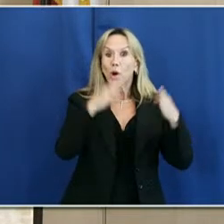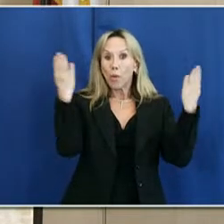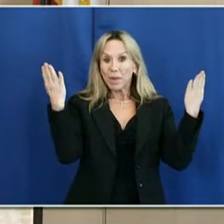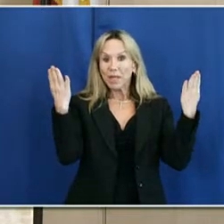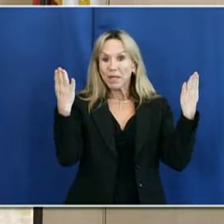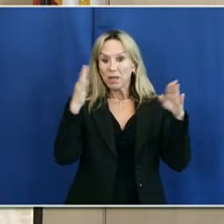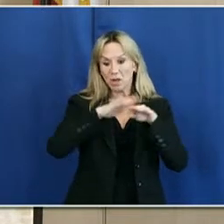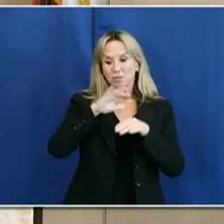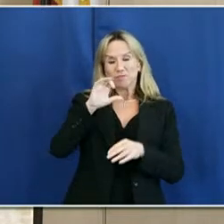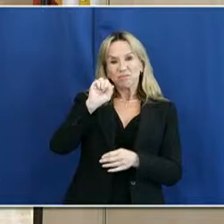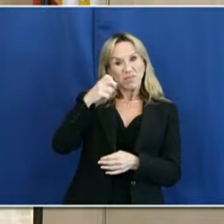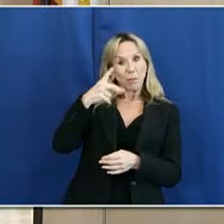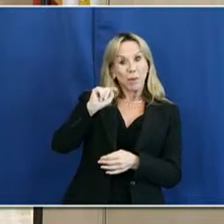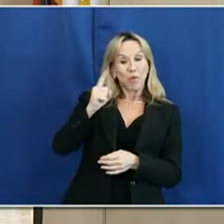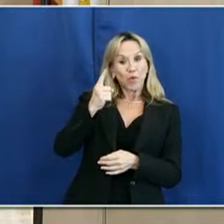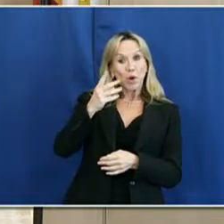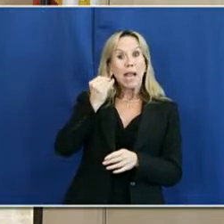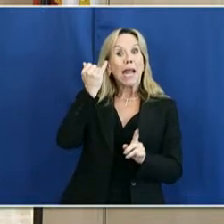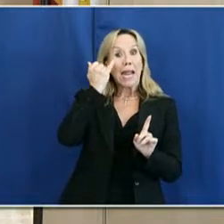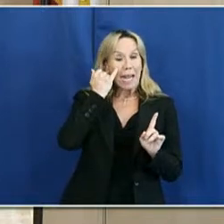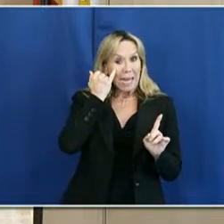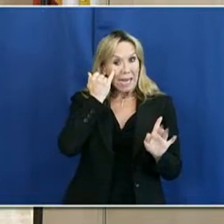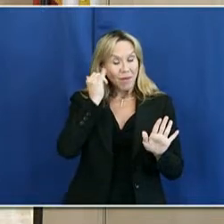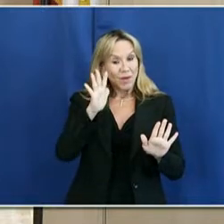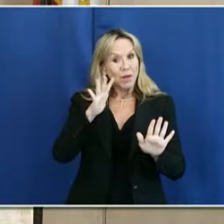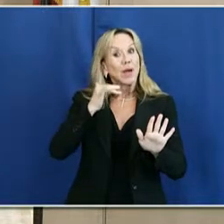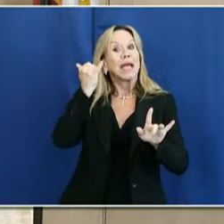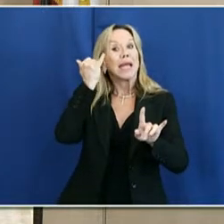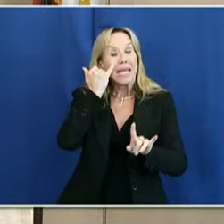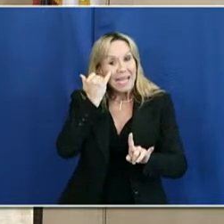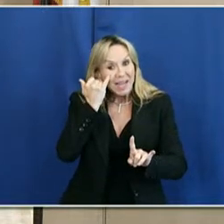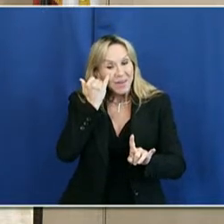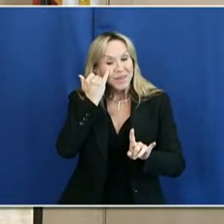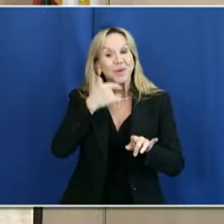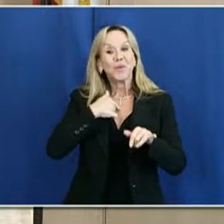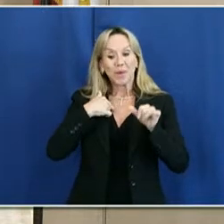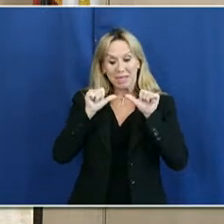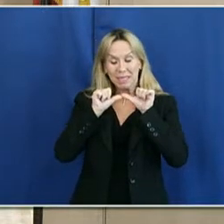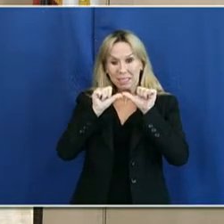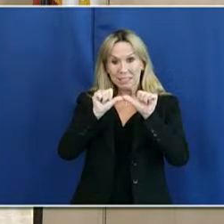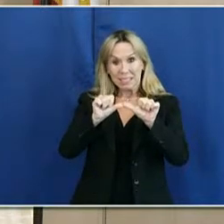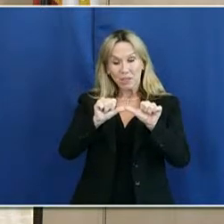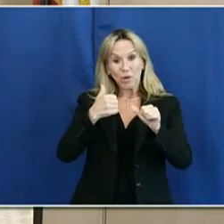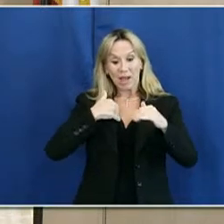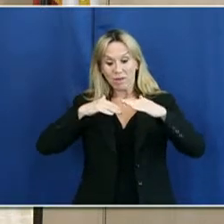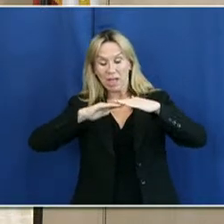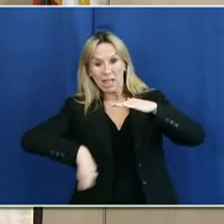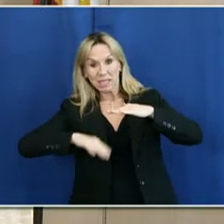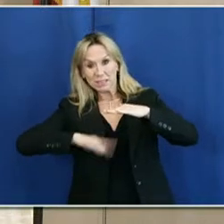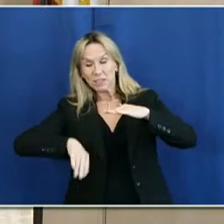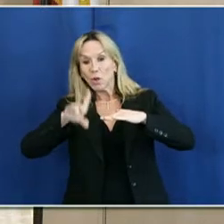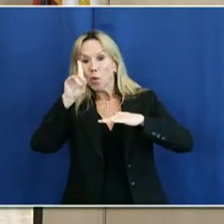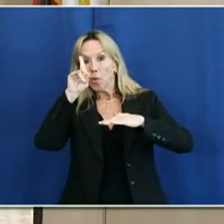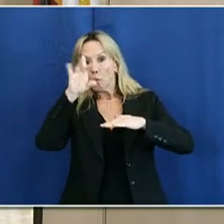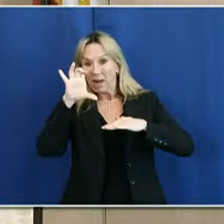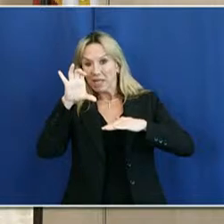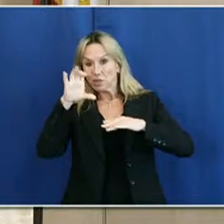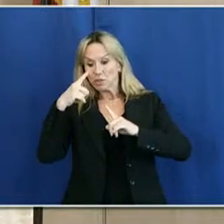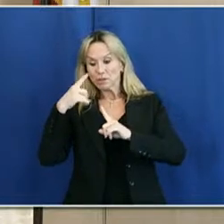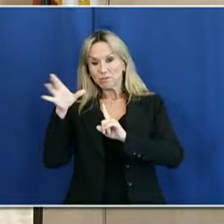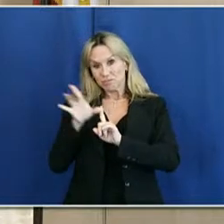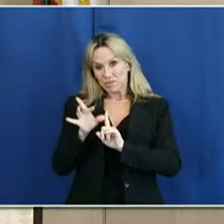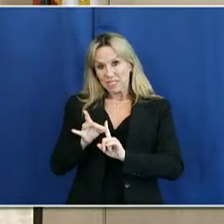able to open on the 1st, if we continue, that's predicated on if we continue to have a case rate less than 100 per